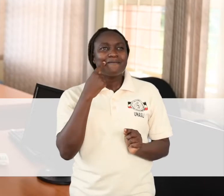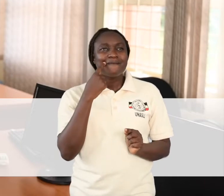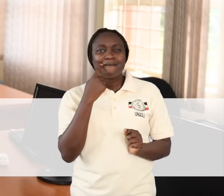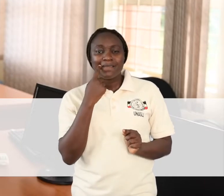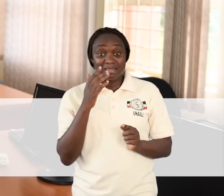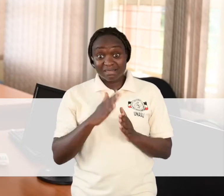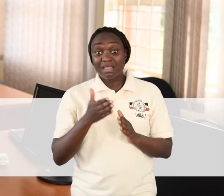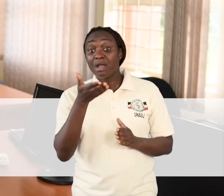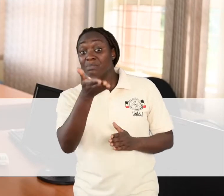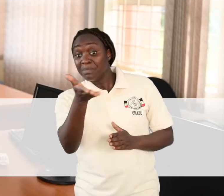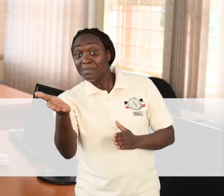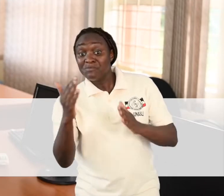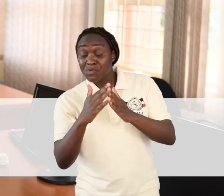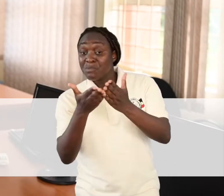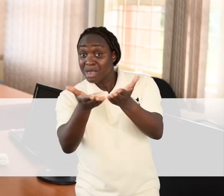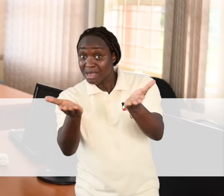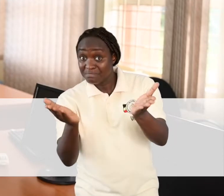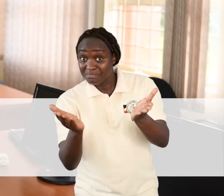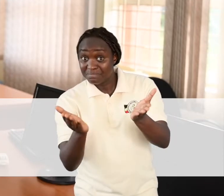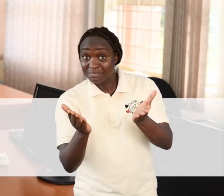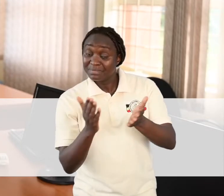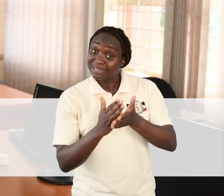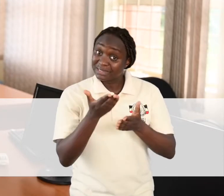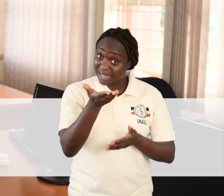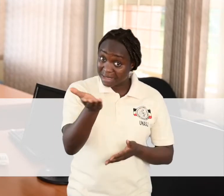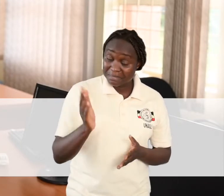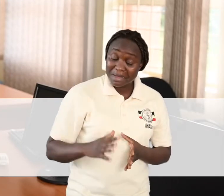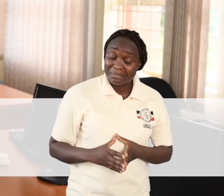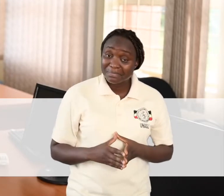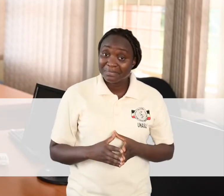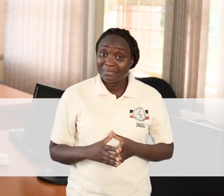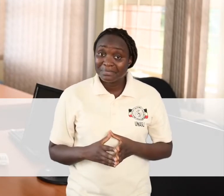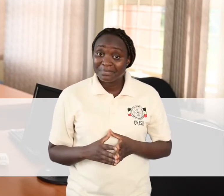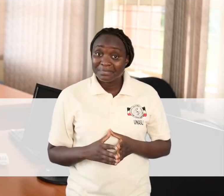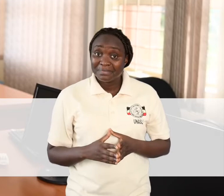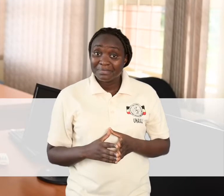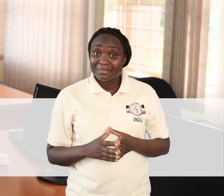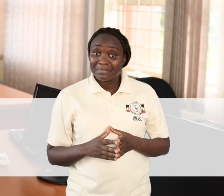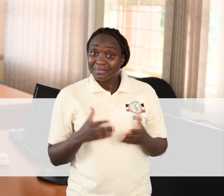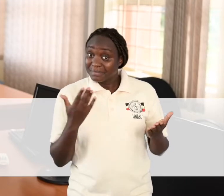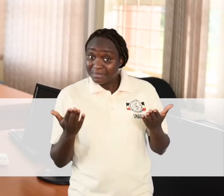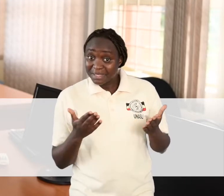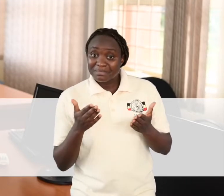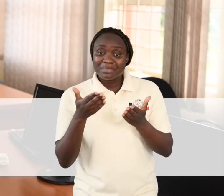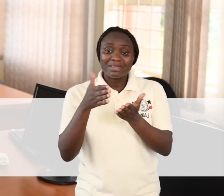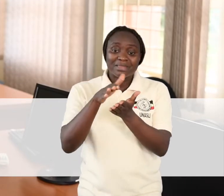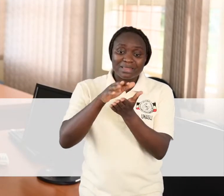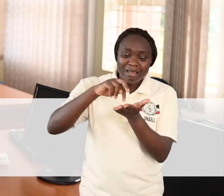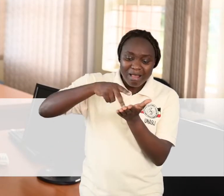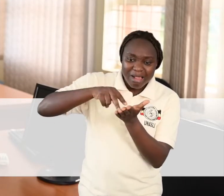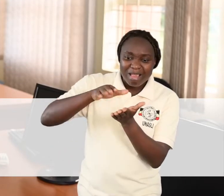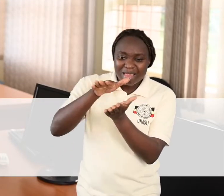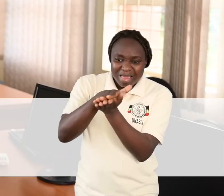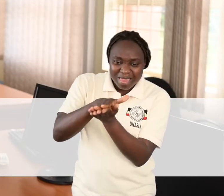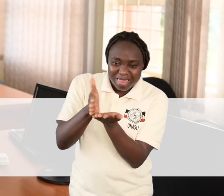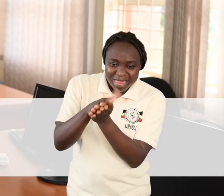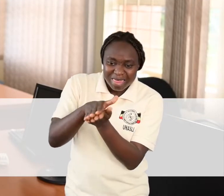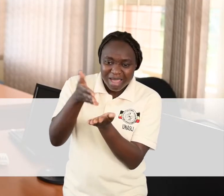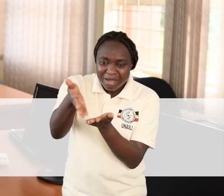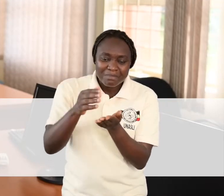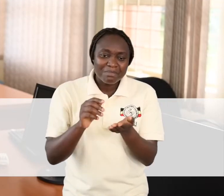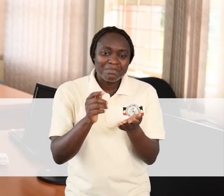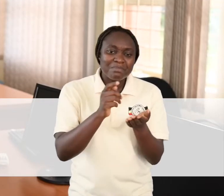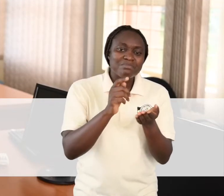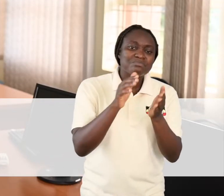them with you there. You could be having the set, the pen, then